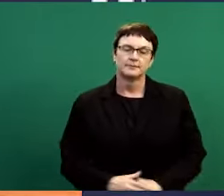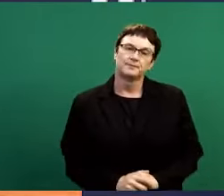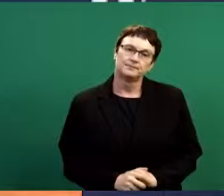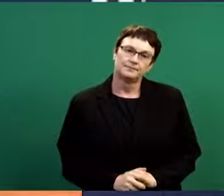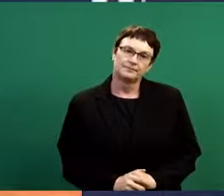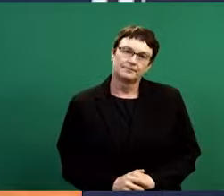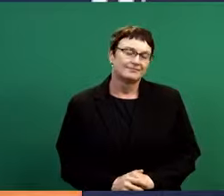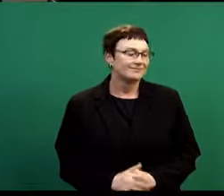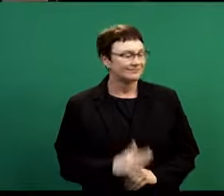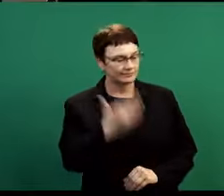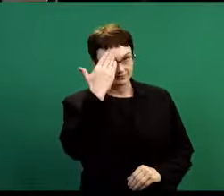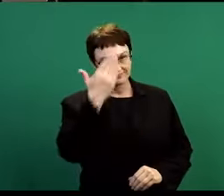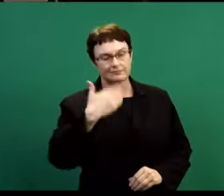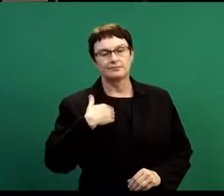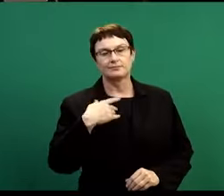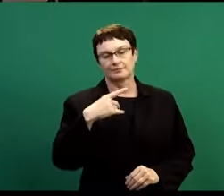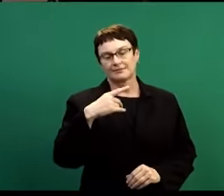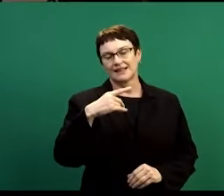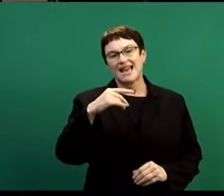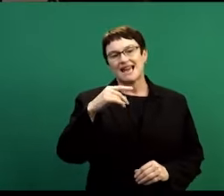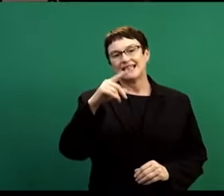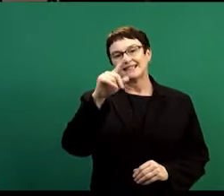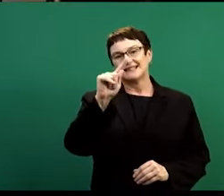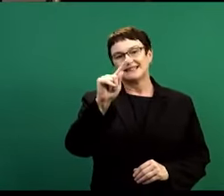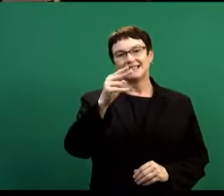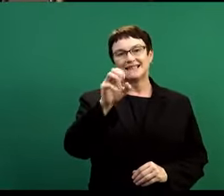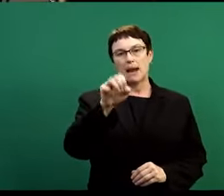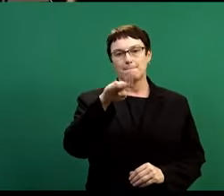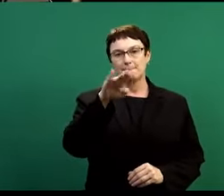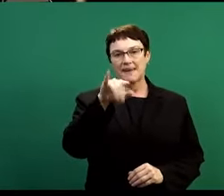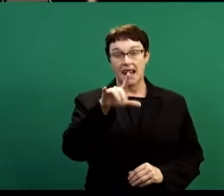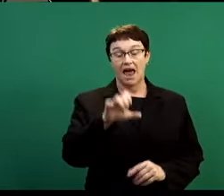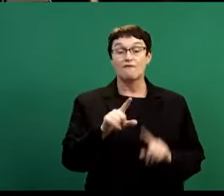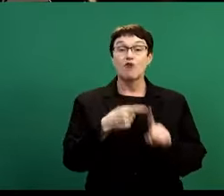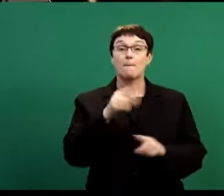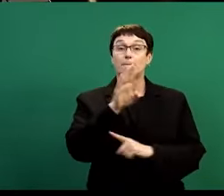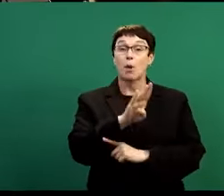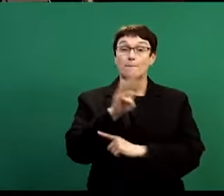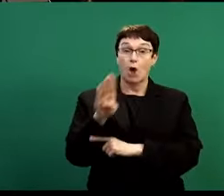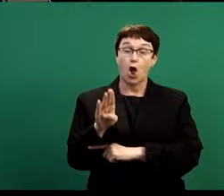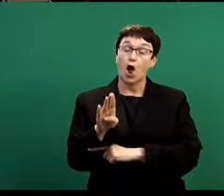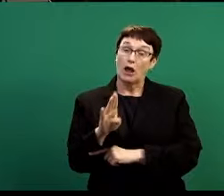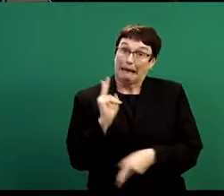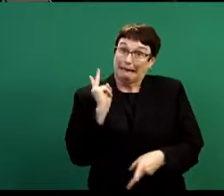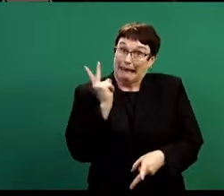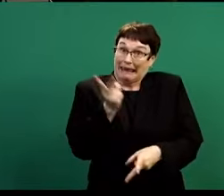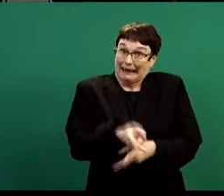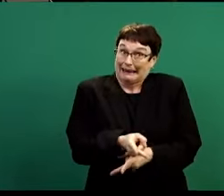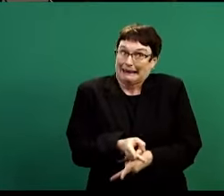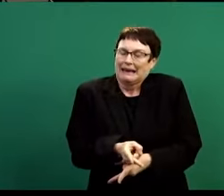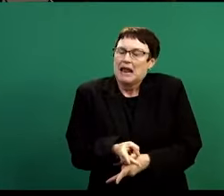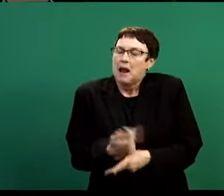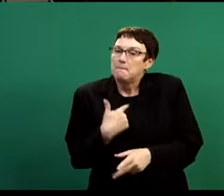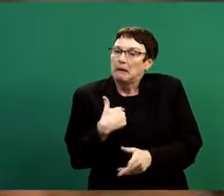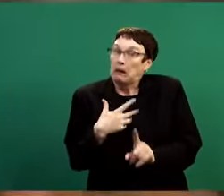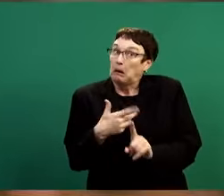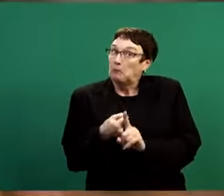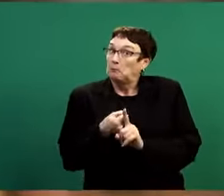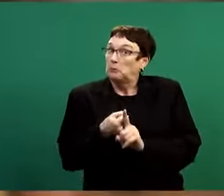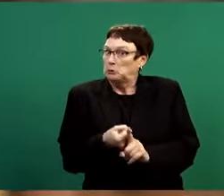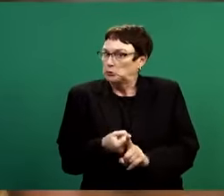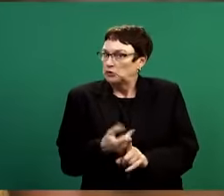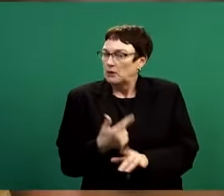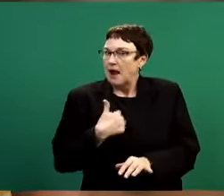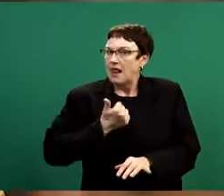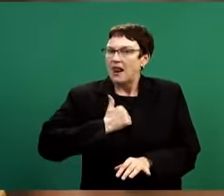Governor Stembile Cele from Bloomberg again. I'm going to push my luck and please ask if you are willing to share the name or names of the